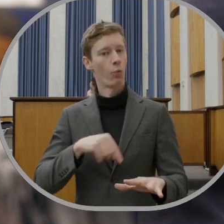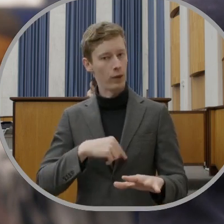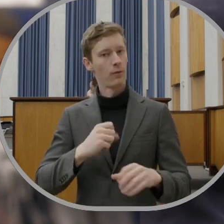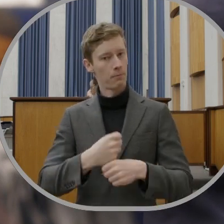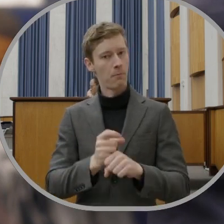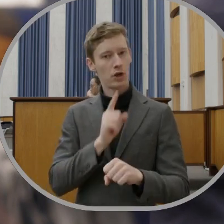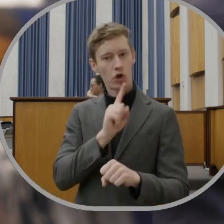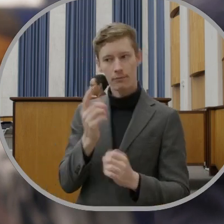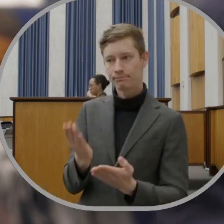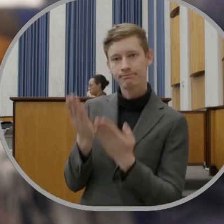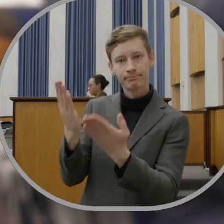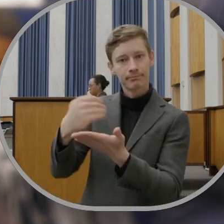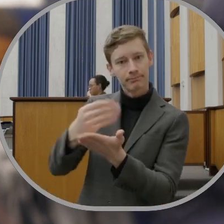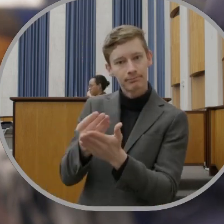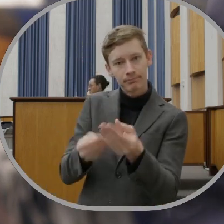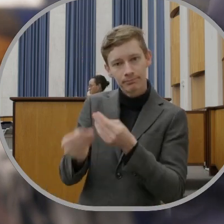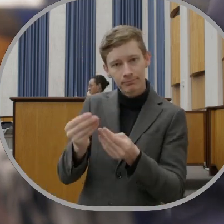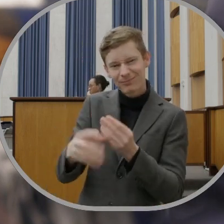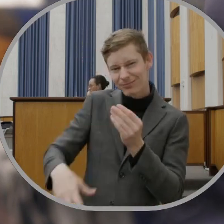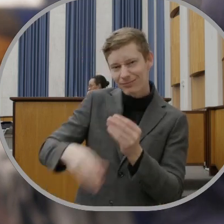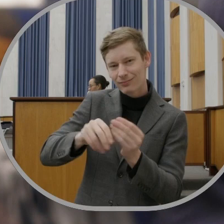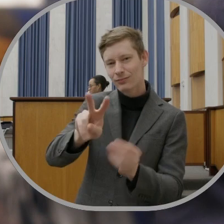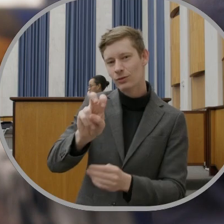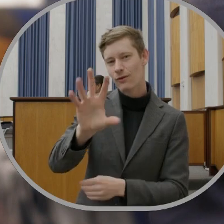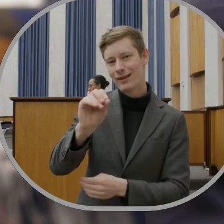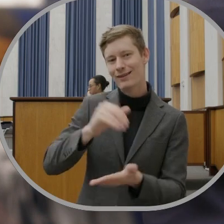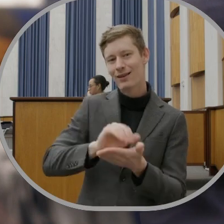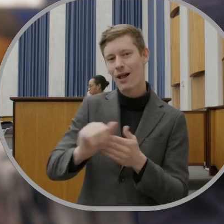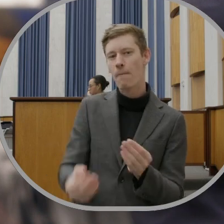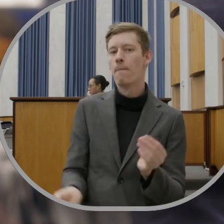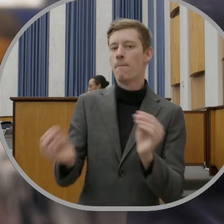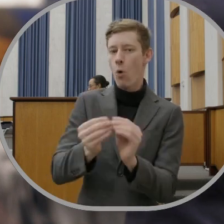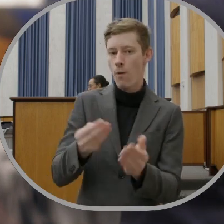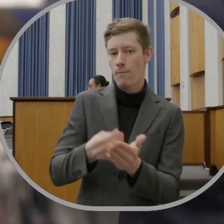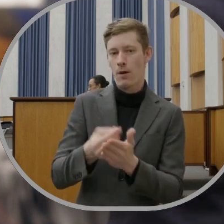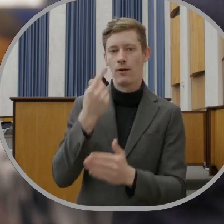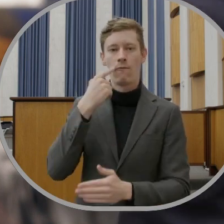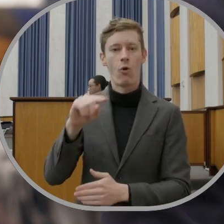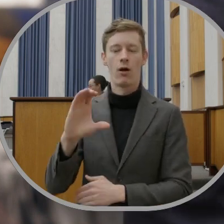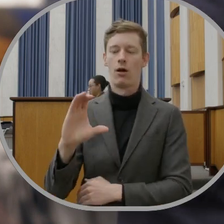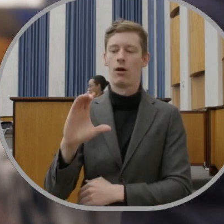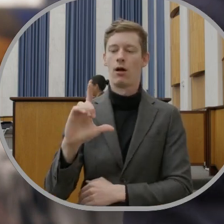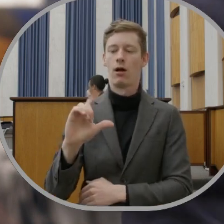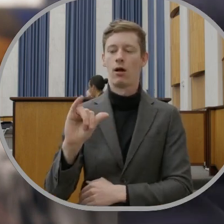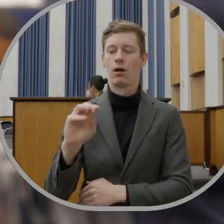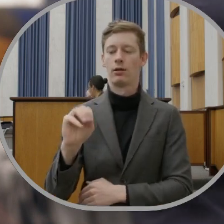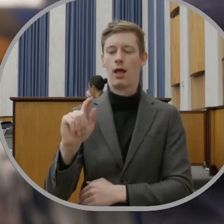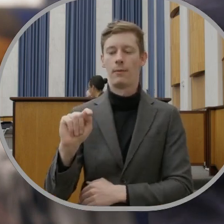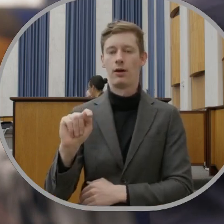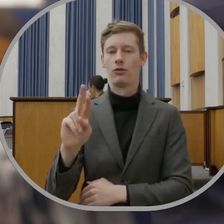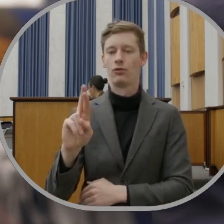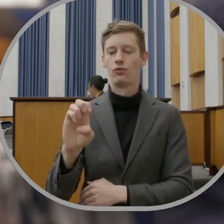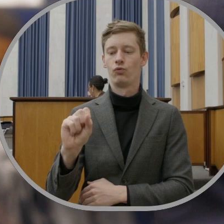by investing an additional $250,000 into neighborhood climate resilience grant programs.